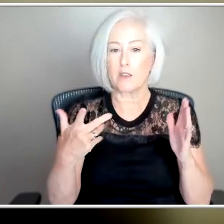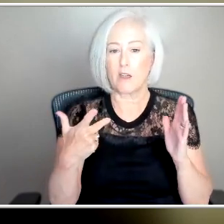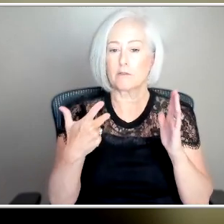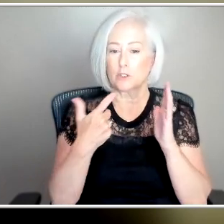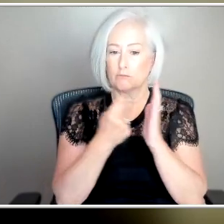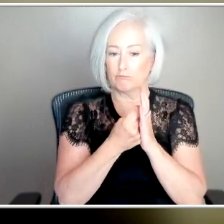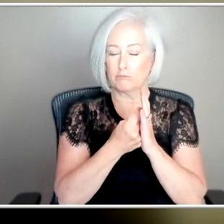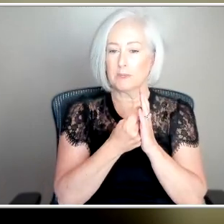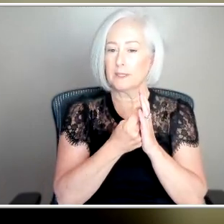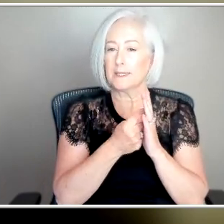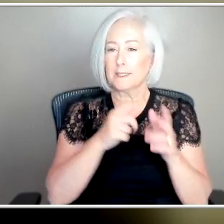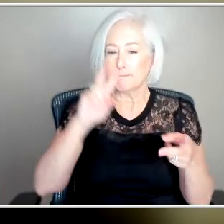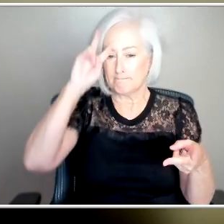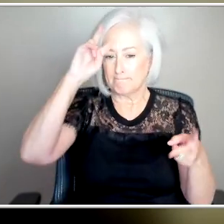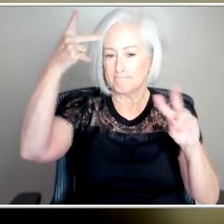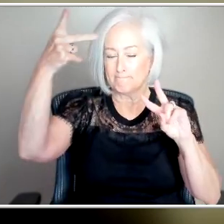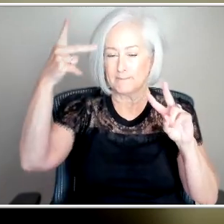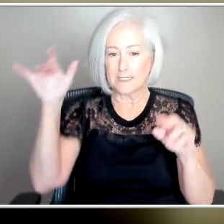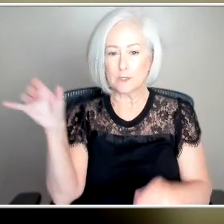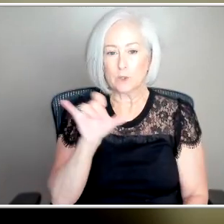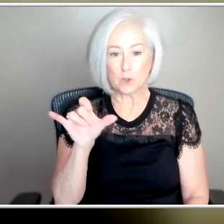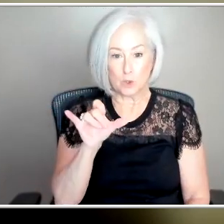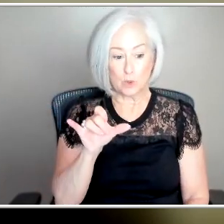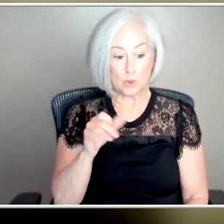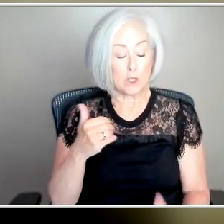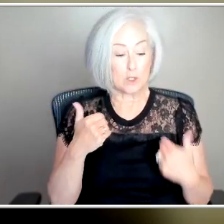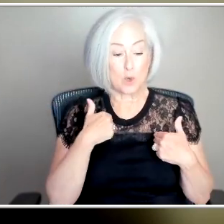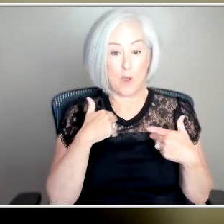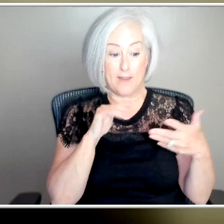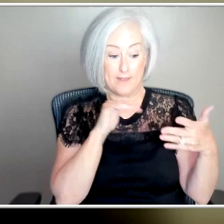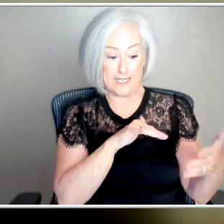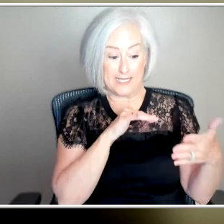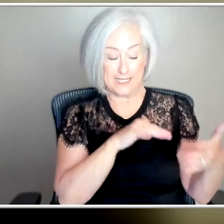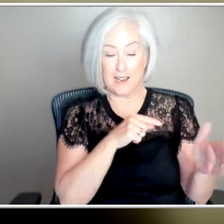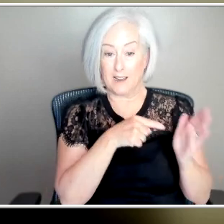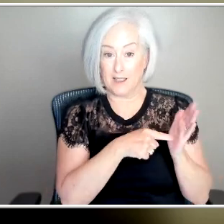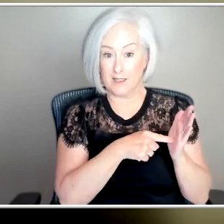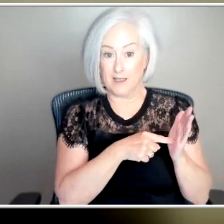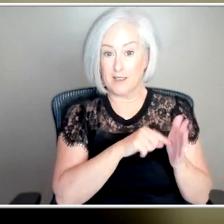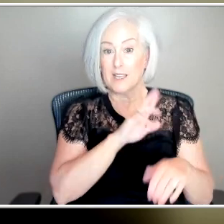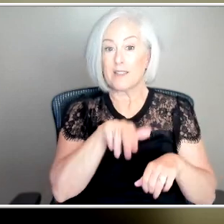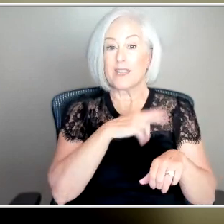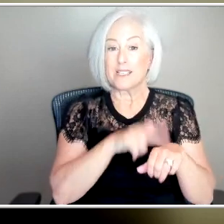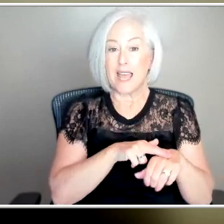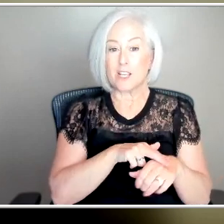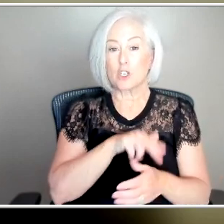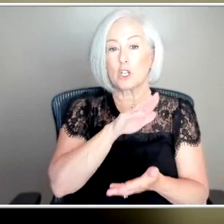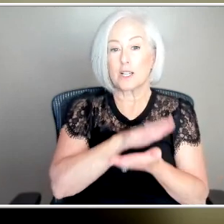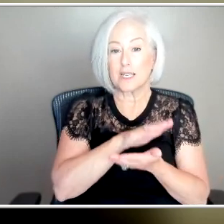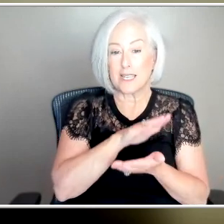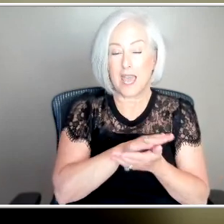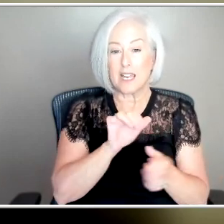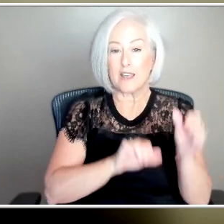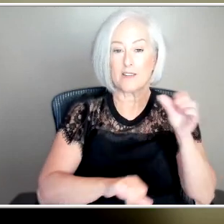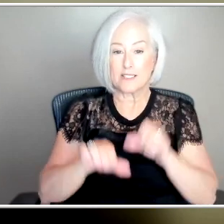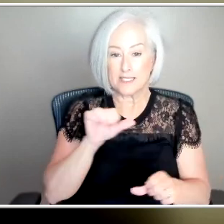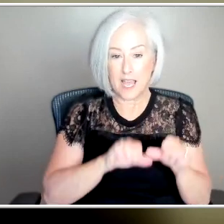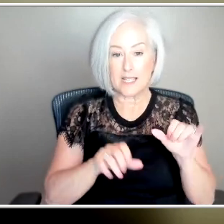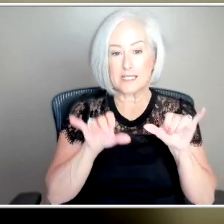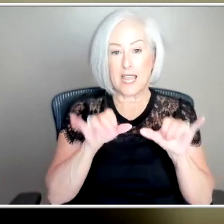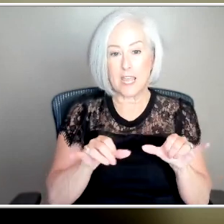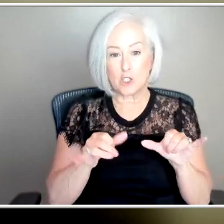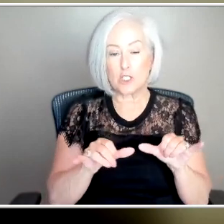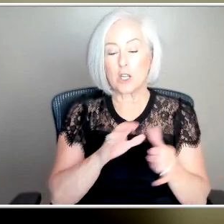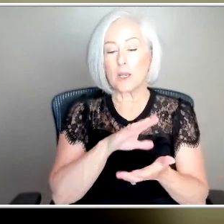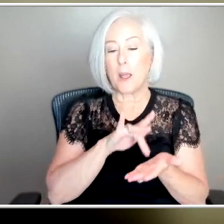and having these studies is great. So just as you said, the National Academies of Sciences, Engineering, and Medicine, this was a special committee. They